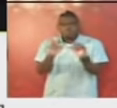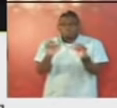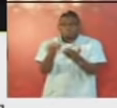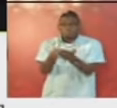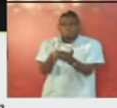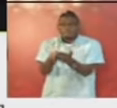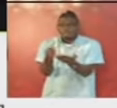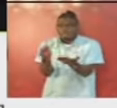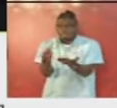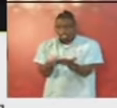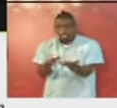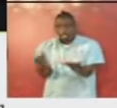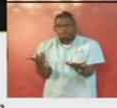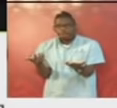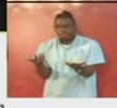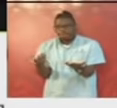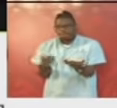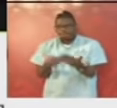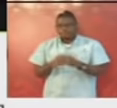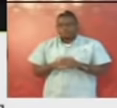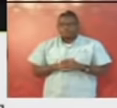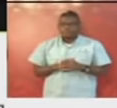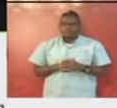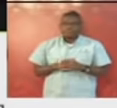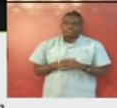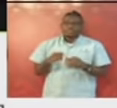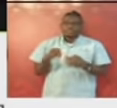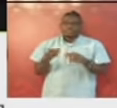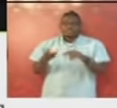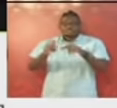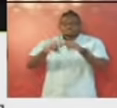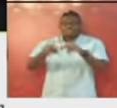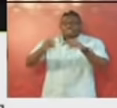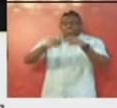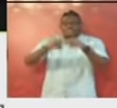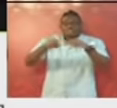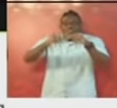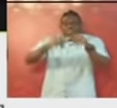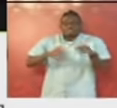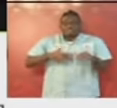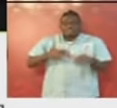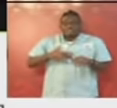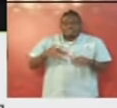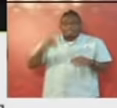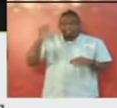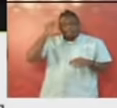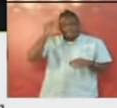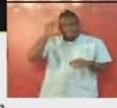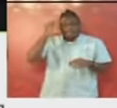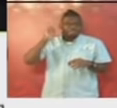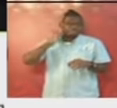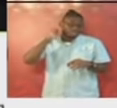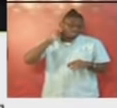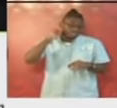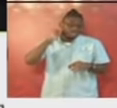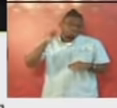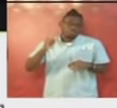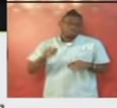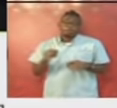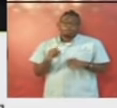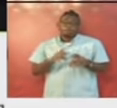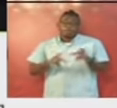with increased vulnerability in a population. Persons who experience these